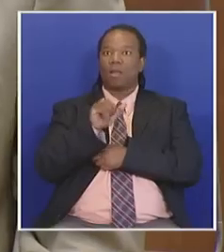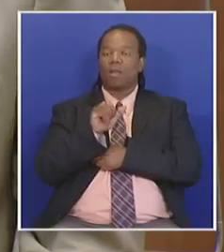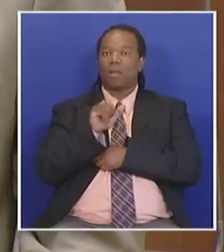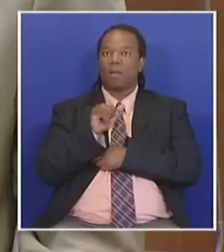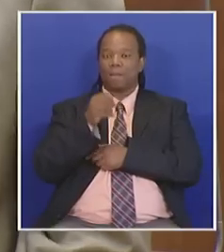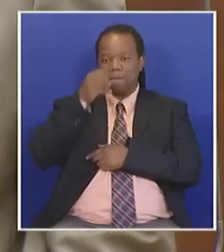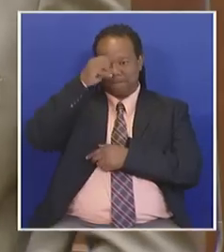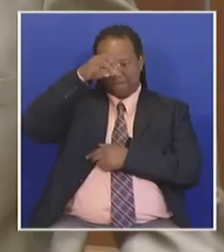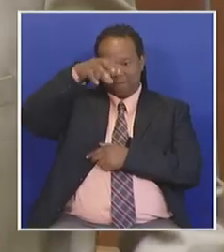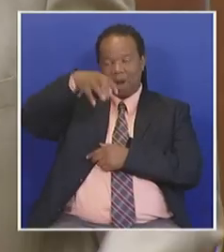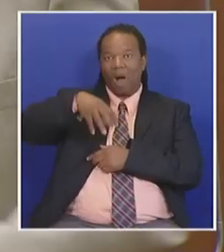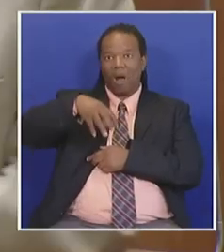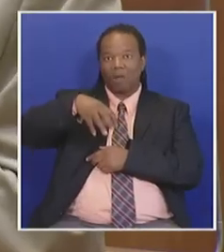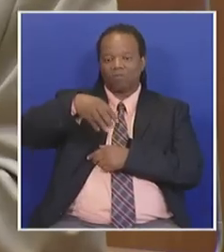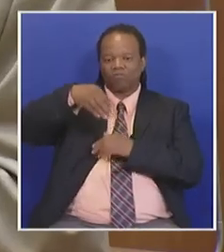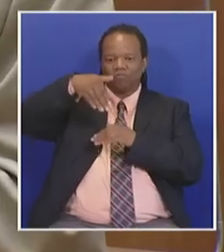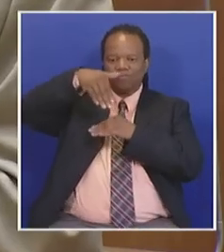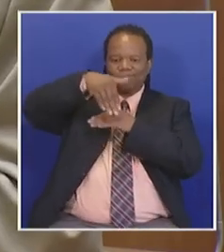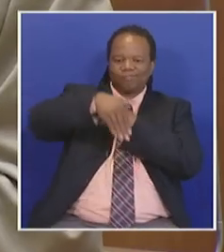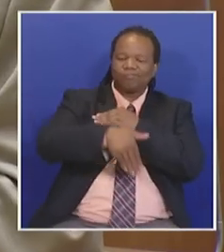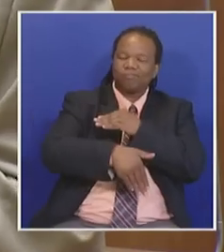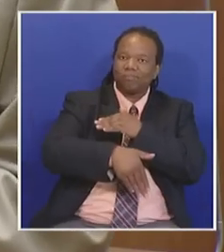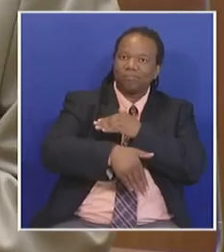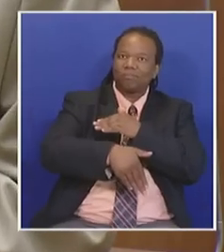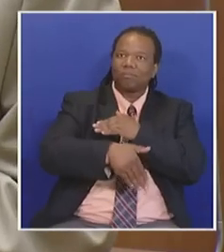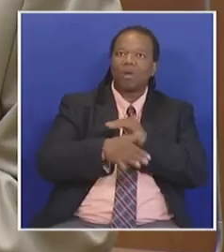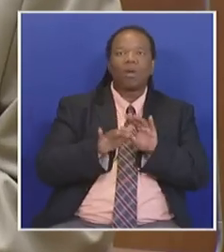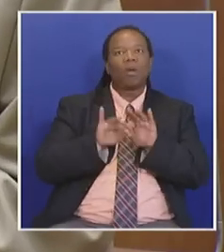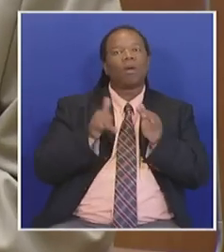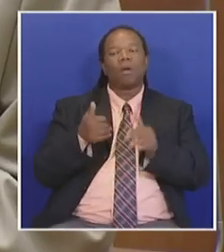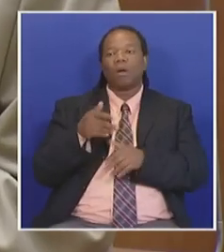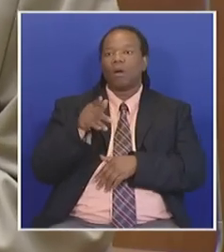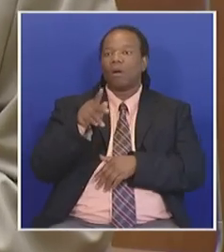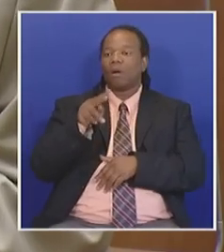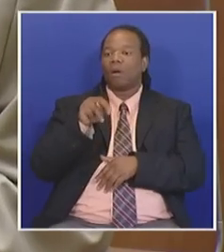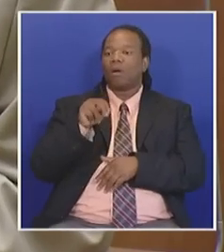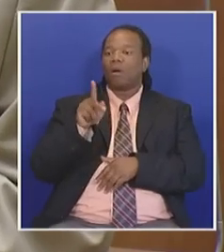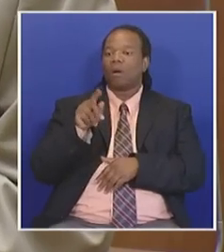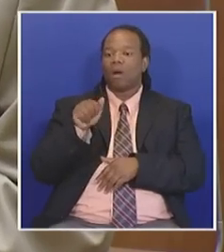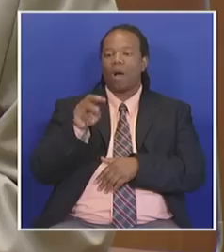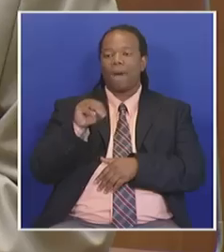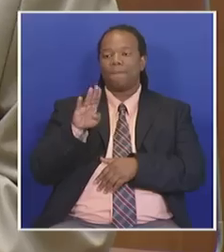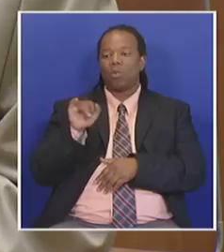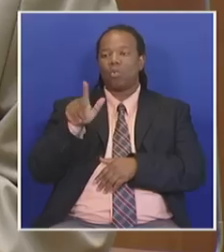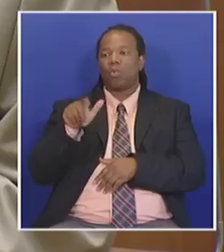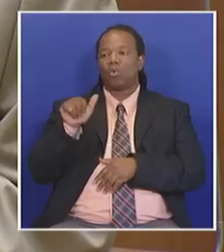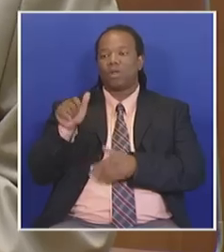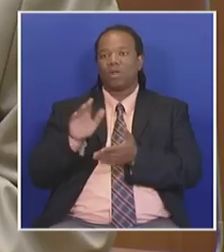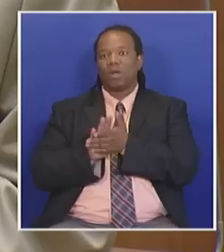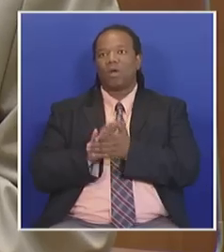underground. Also note that Pretin Kambule Yvonne Mnisi and